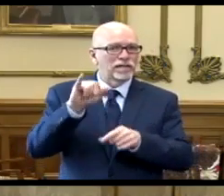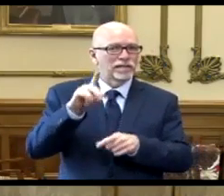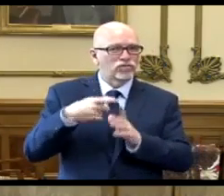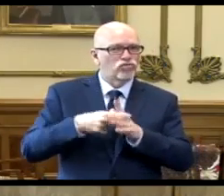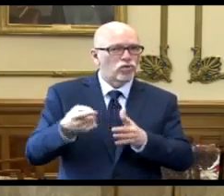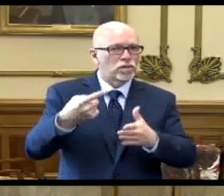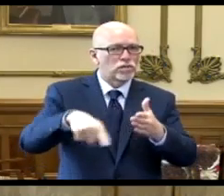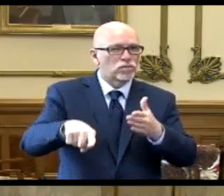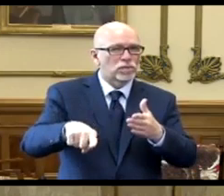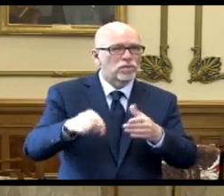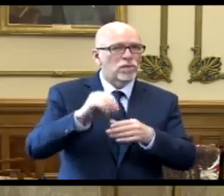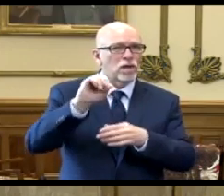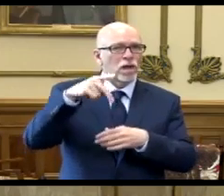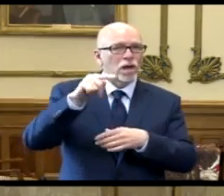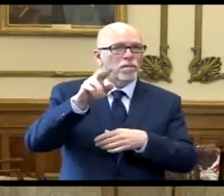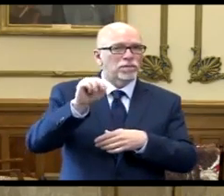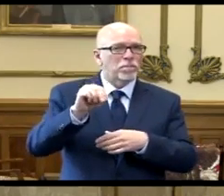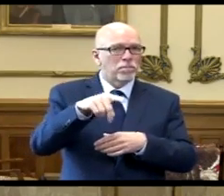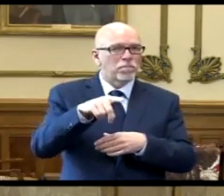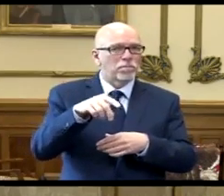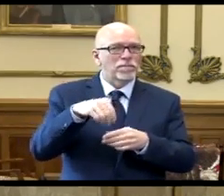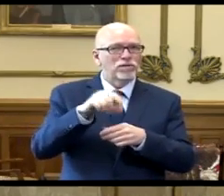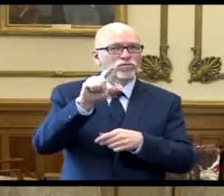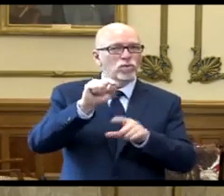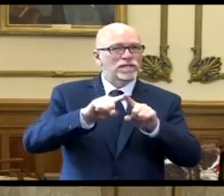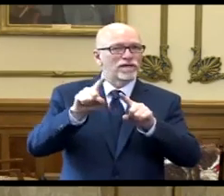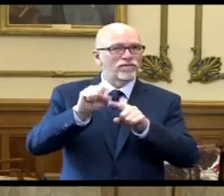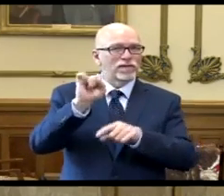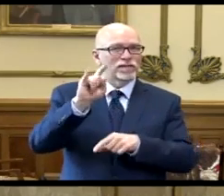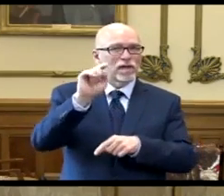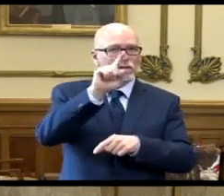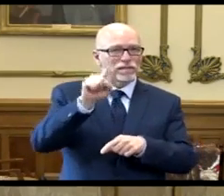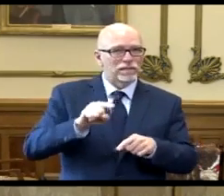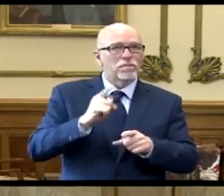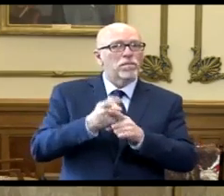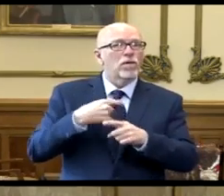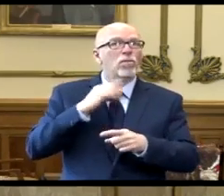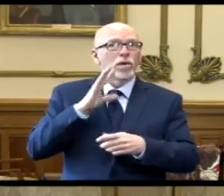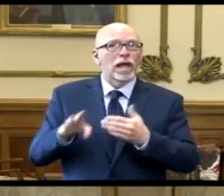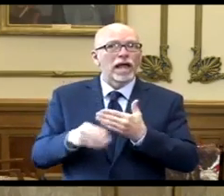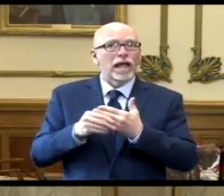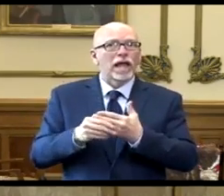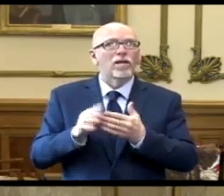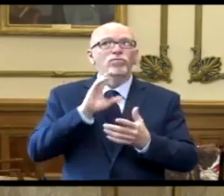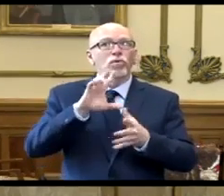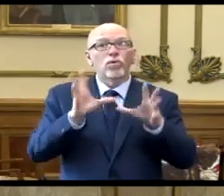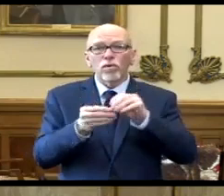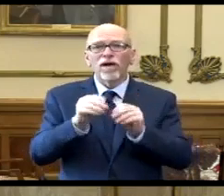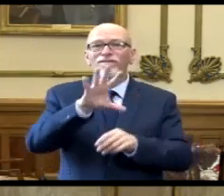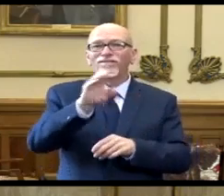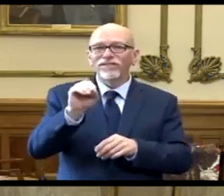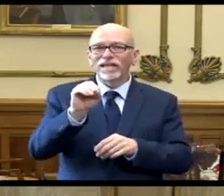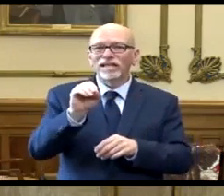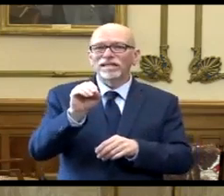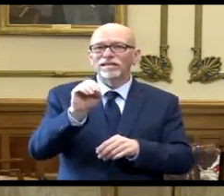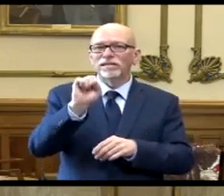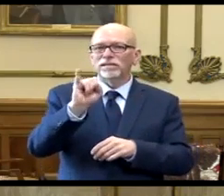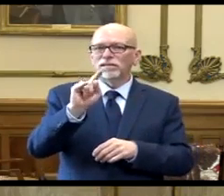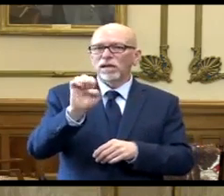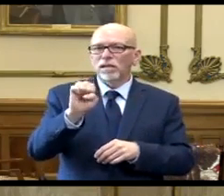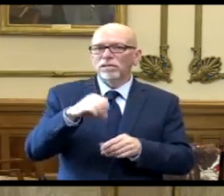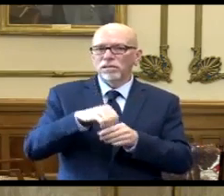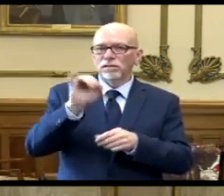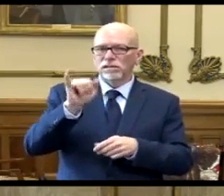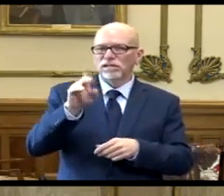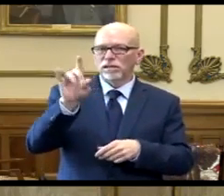starting next week with Optum in 20 fixed sites, and we will be expanding that to 50 total sites